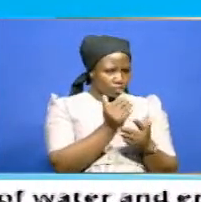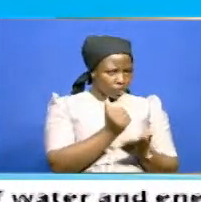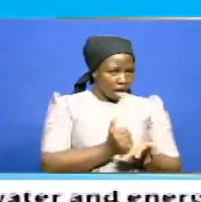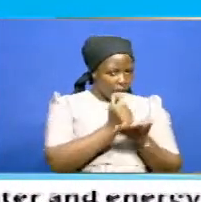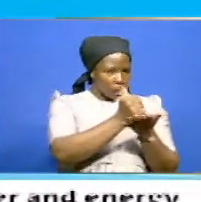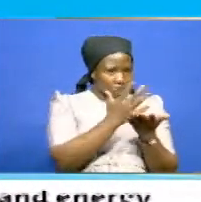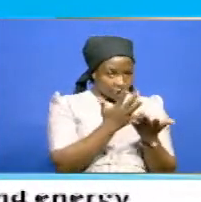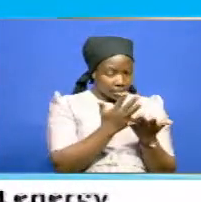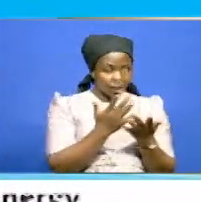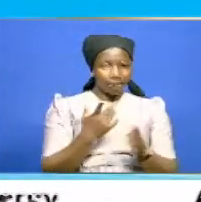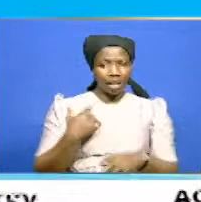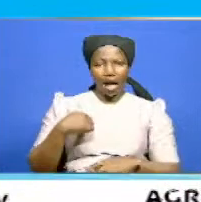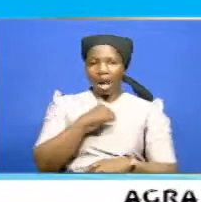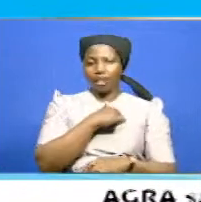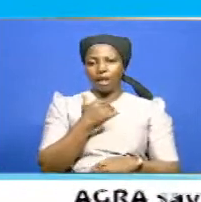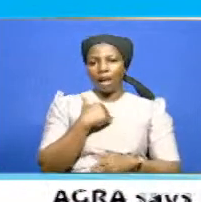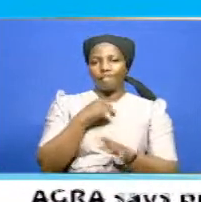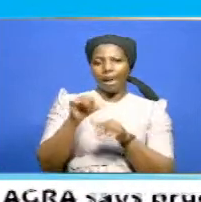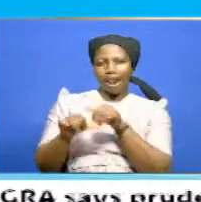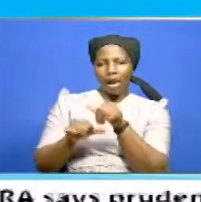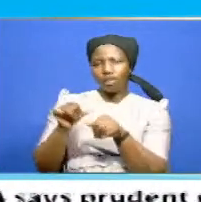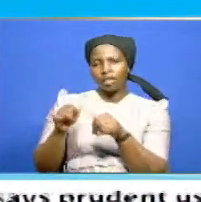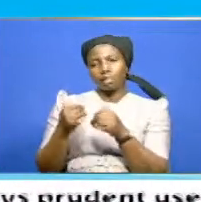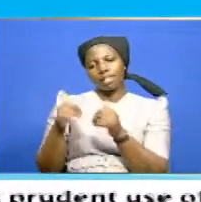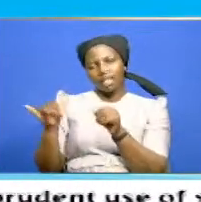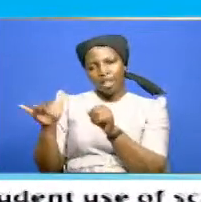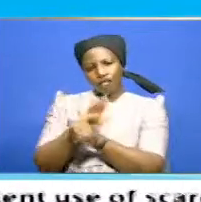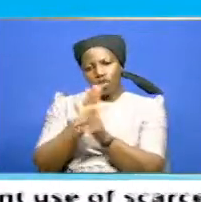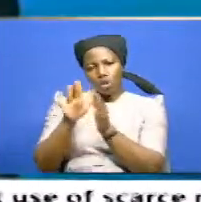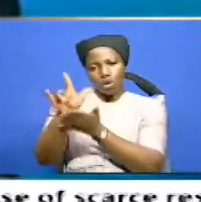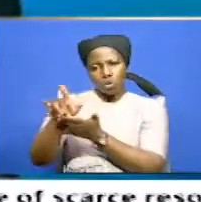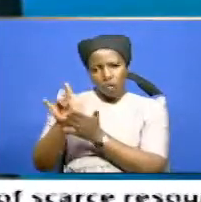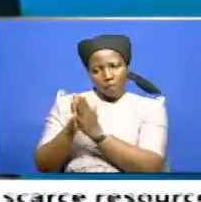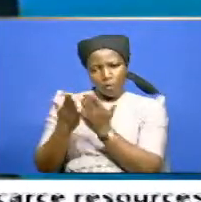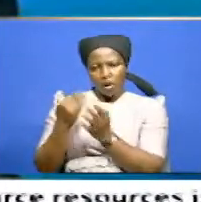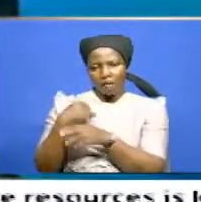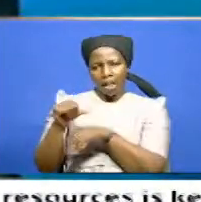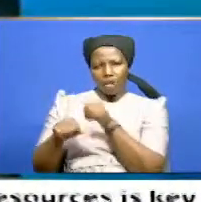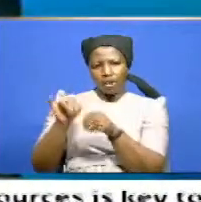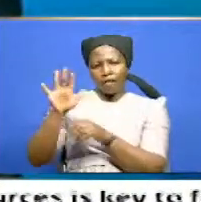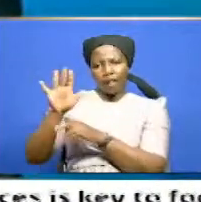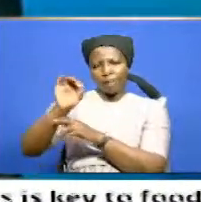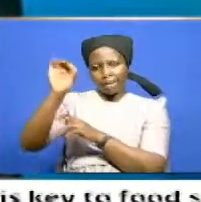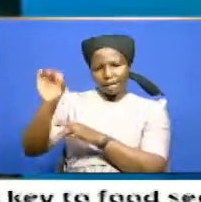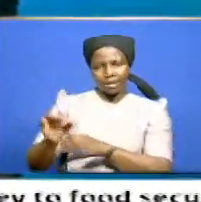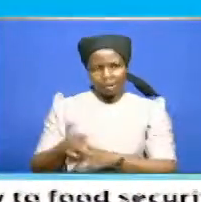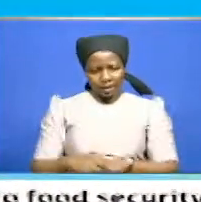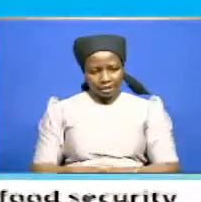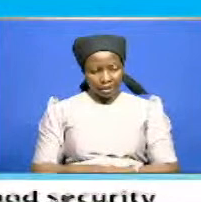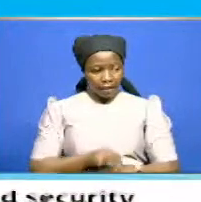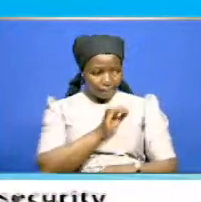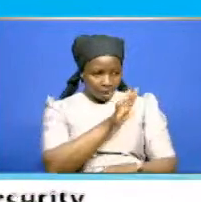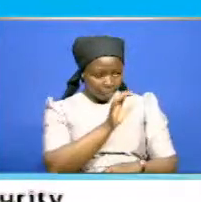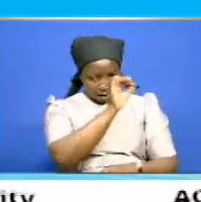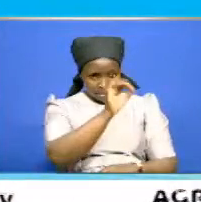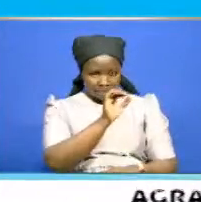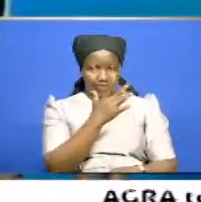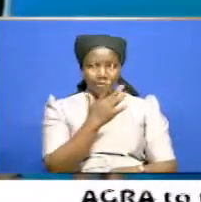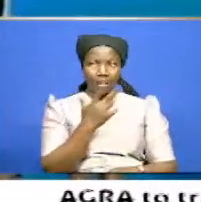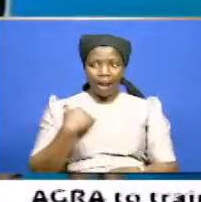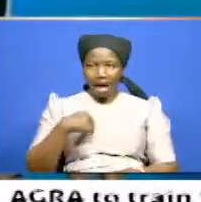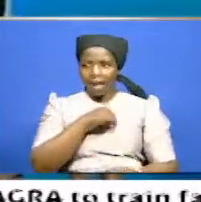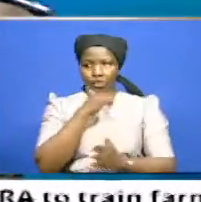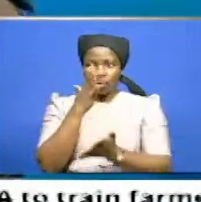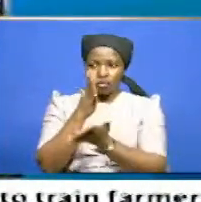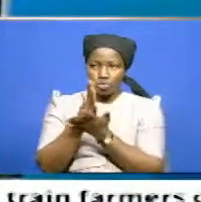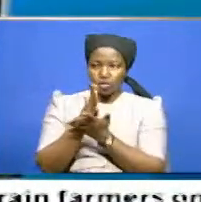around, in our entire loan book, we have around 5%. 5%. 5% who've been totally laid